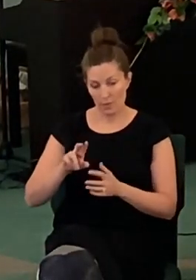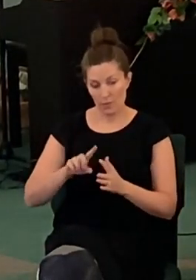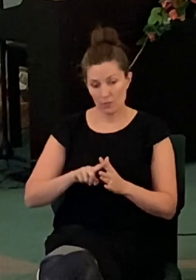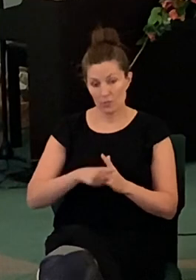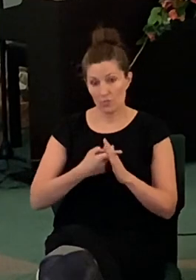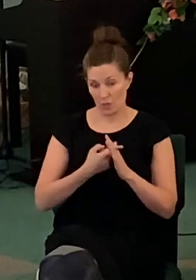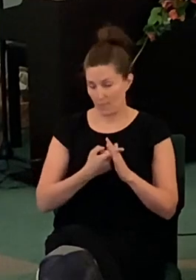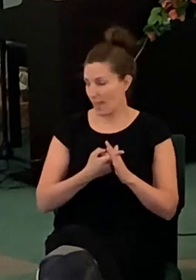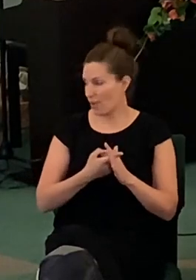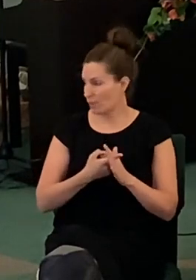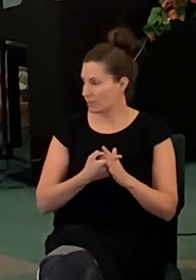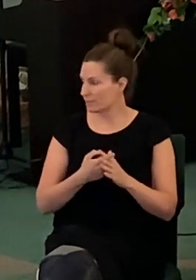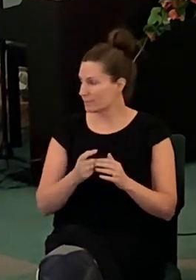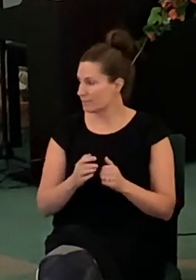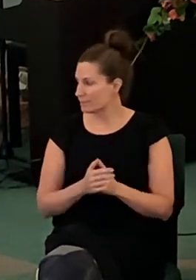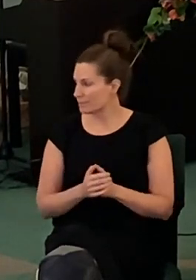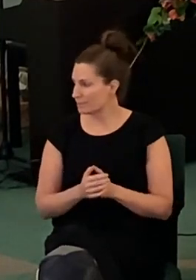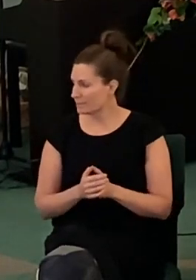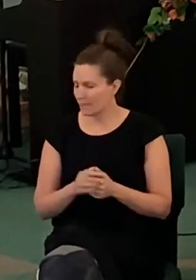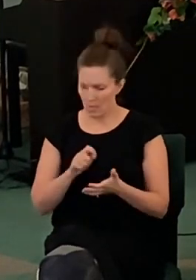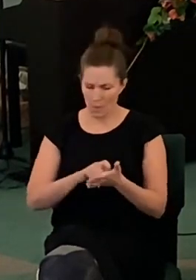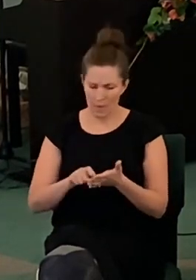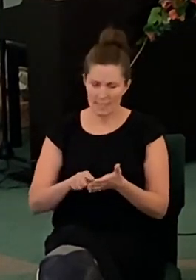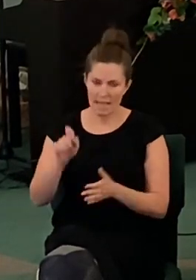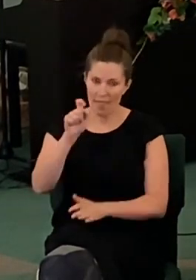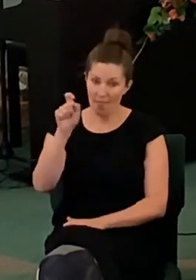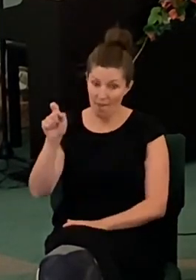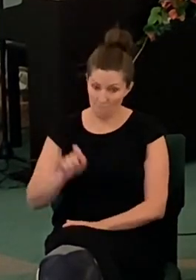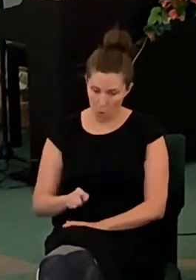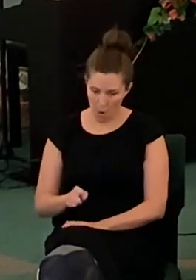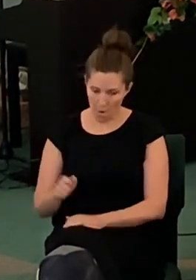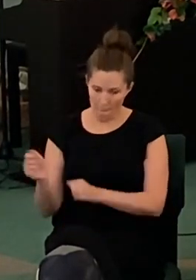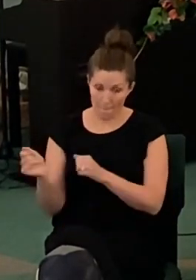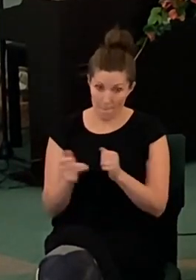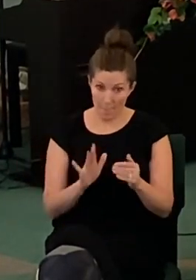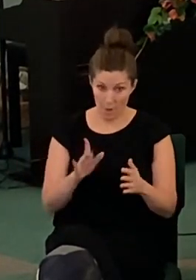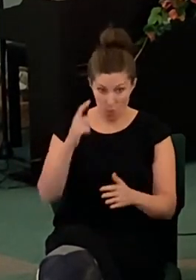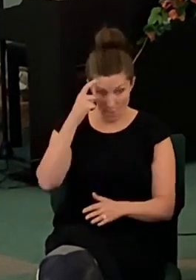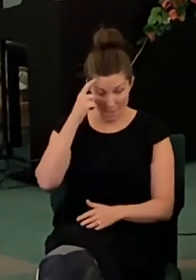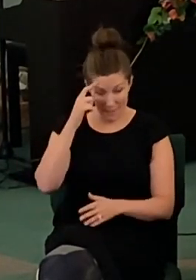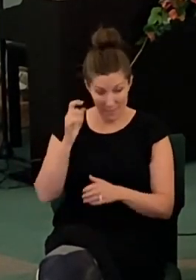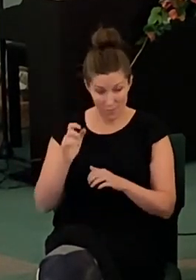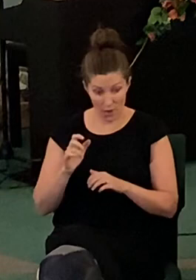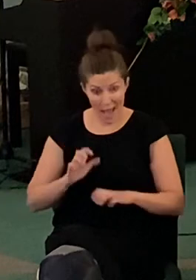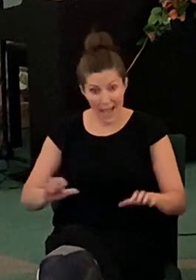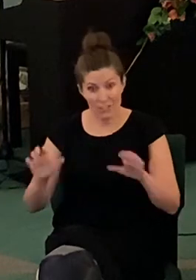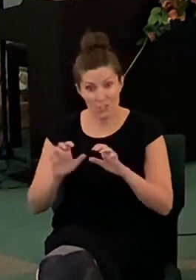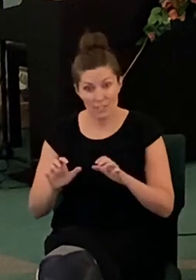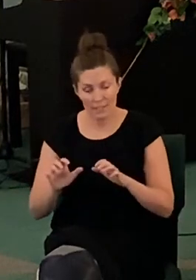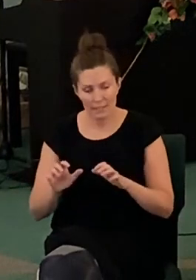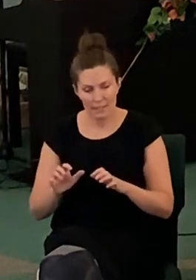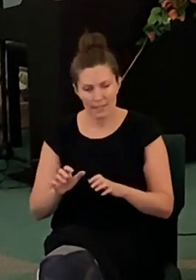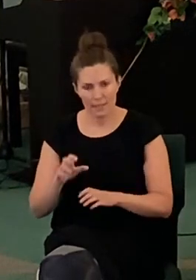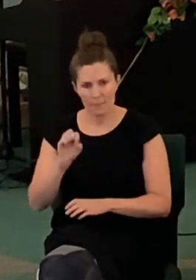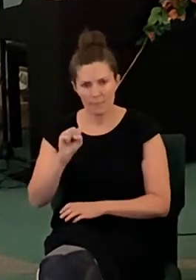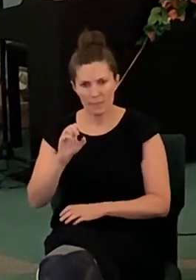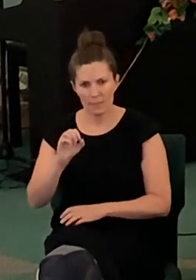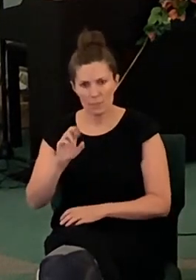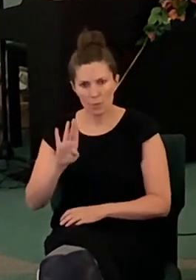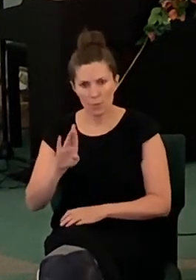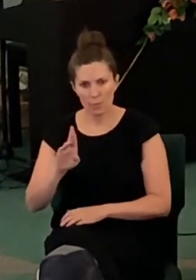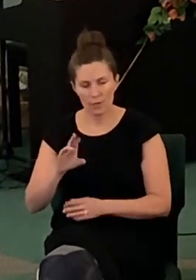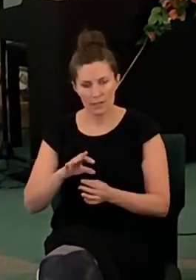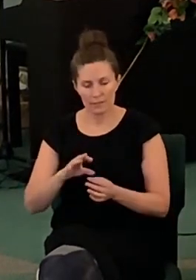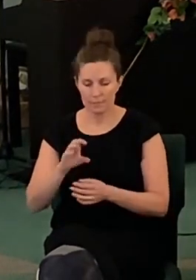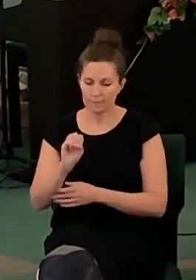13 through 16. He writes, therefore, prepare your minds for action. Keep sober in spirit. Fix